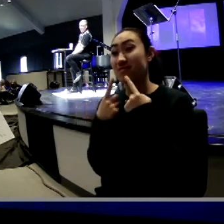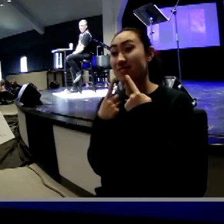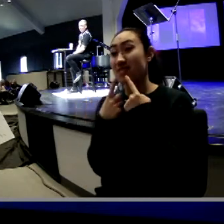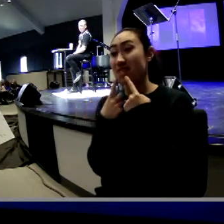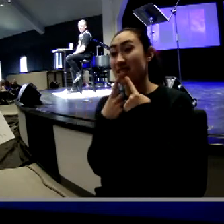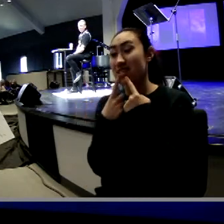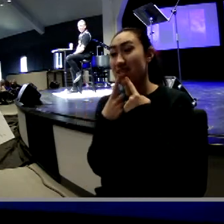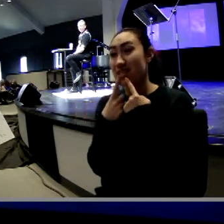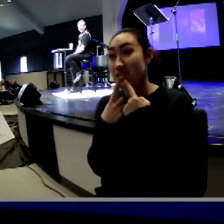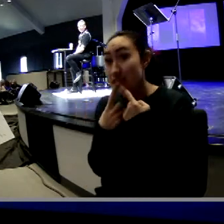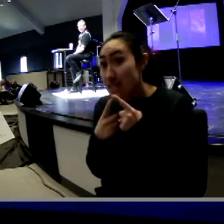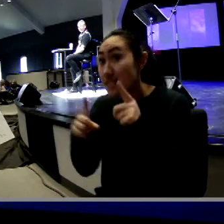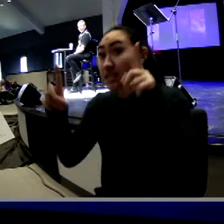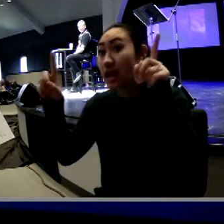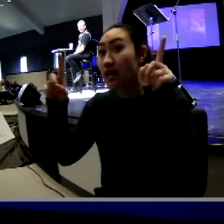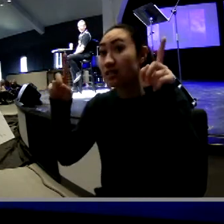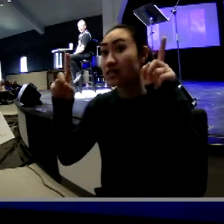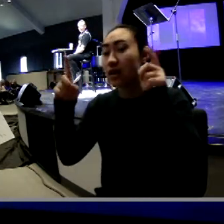of attendance.